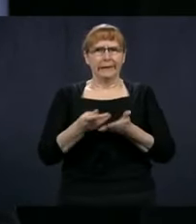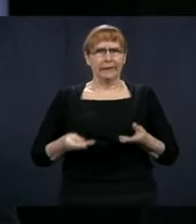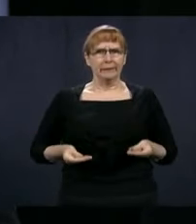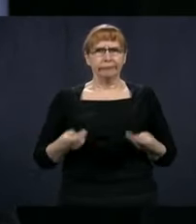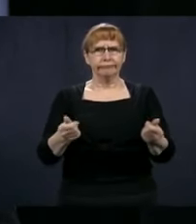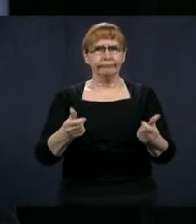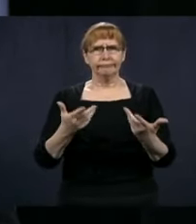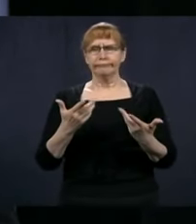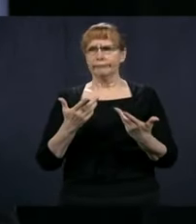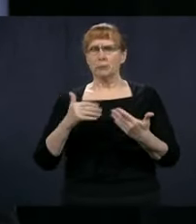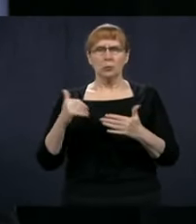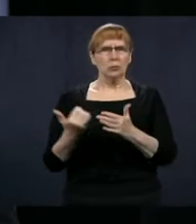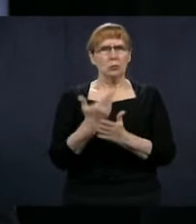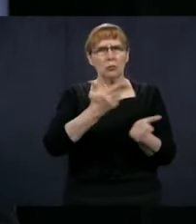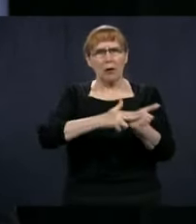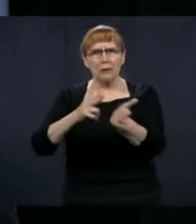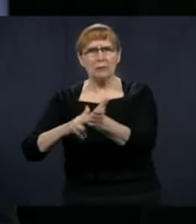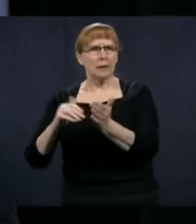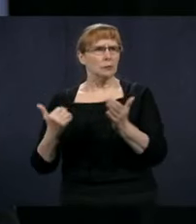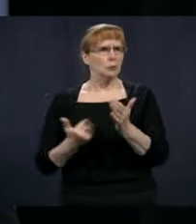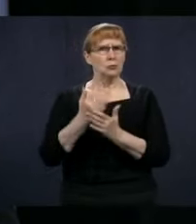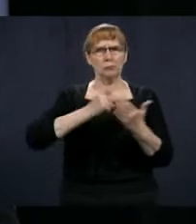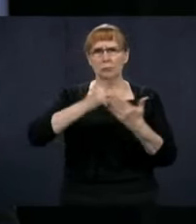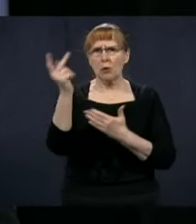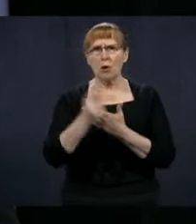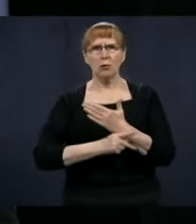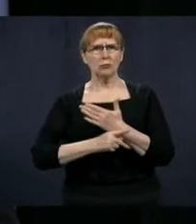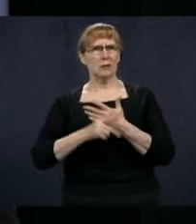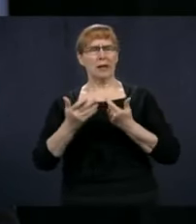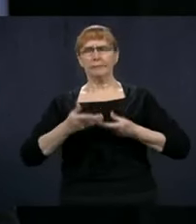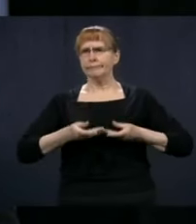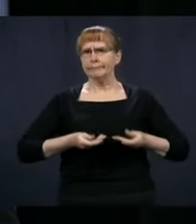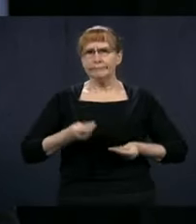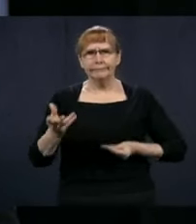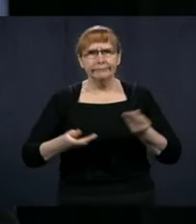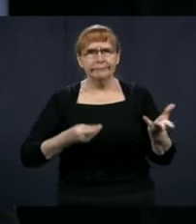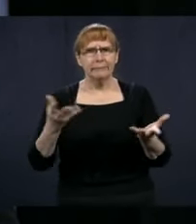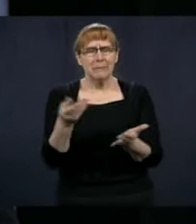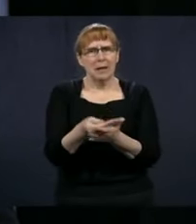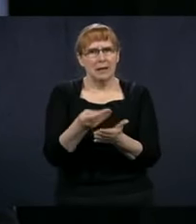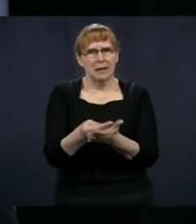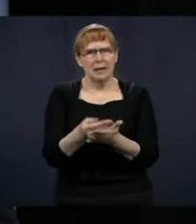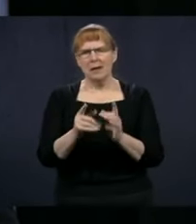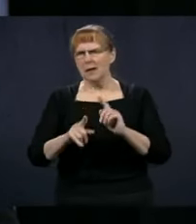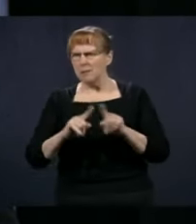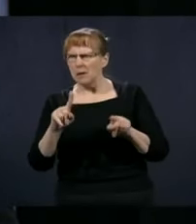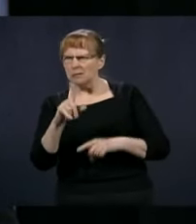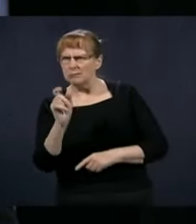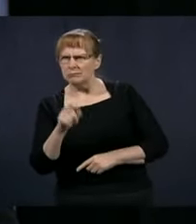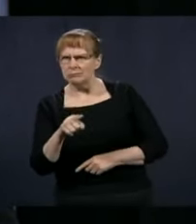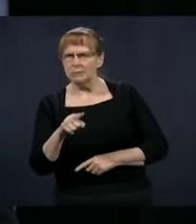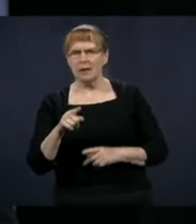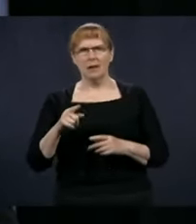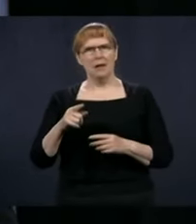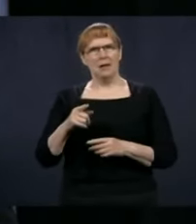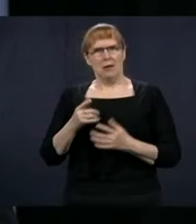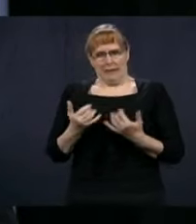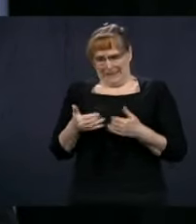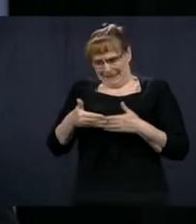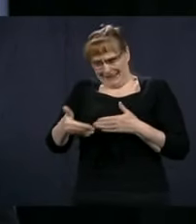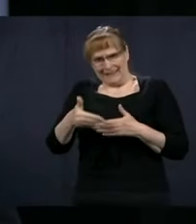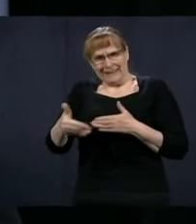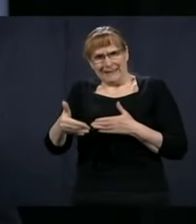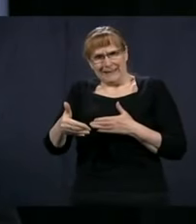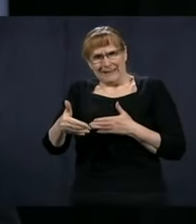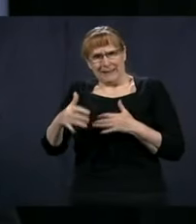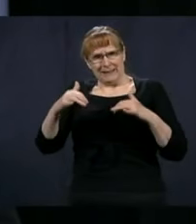criticism, like this huge criticism, and how willing are you to give more time to this parliamentary session